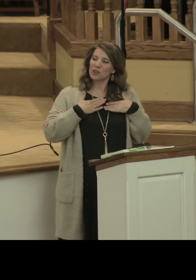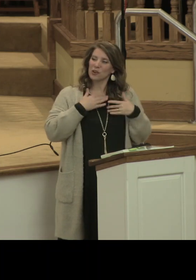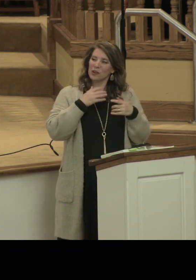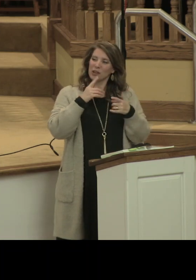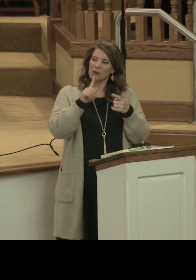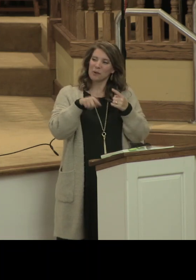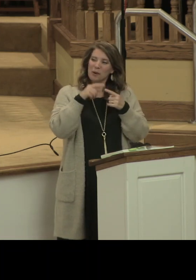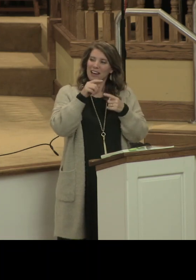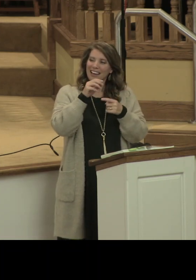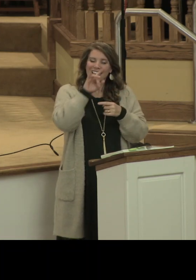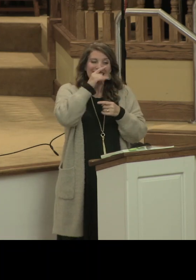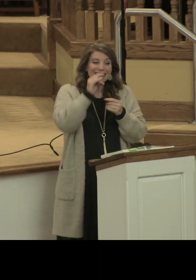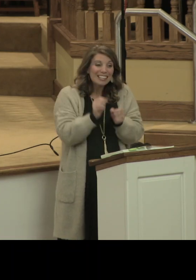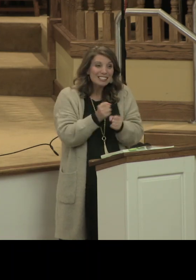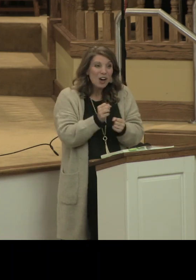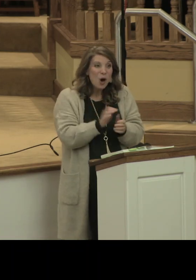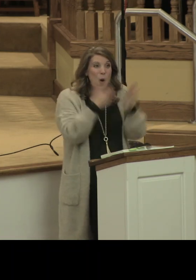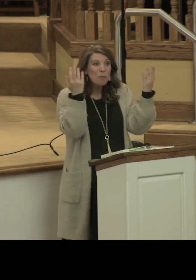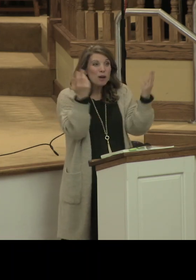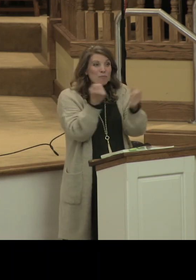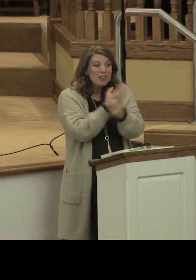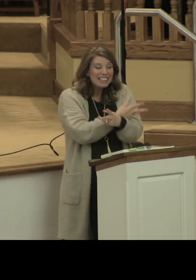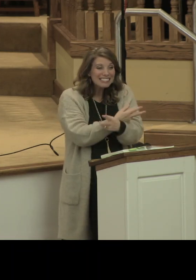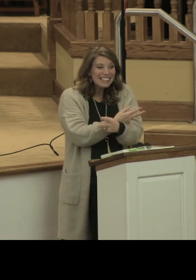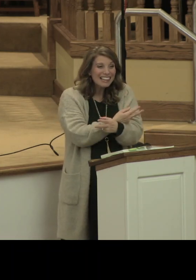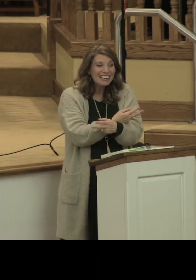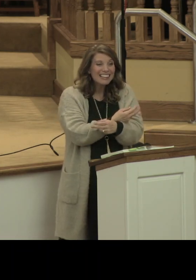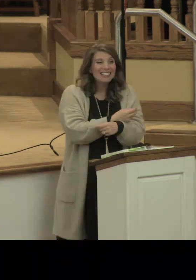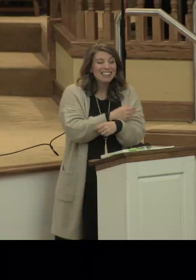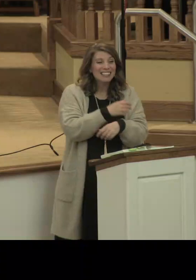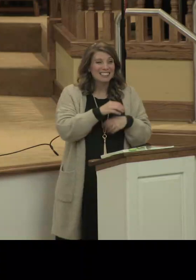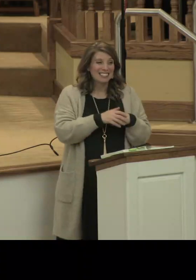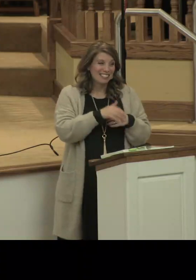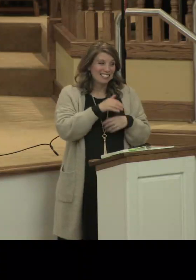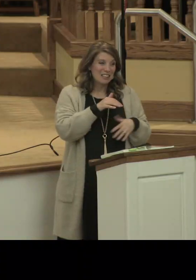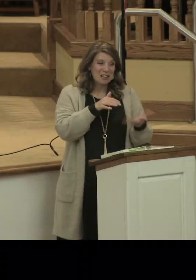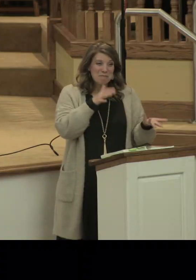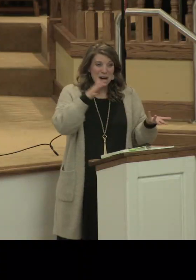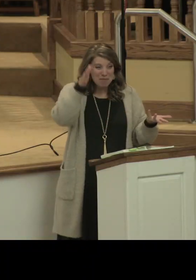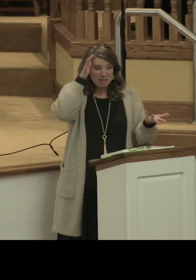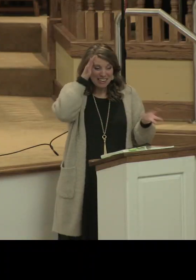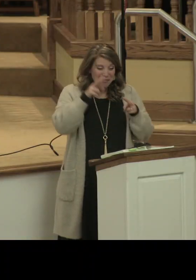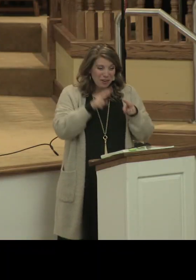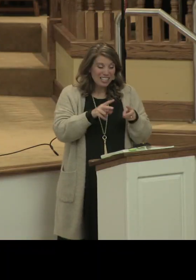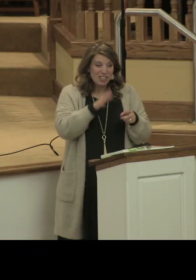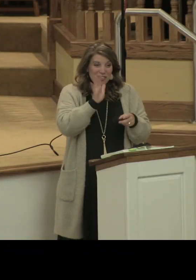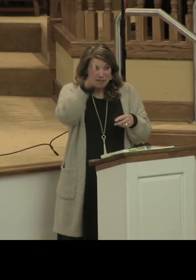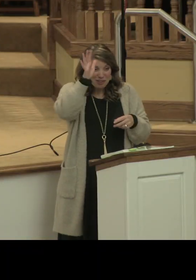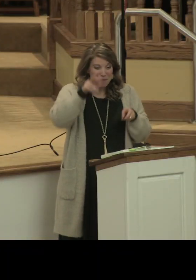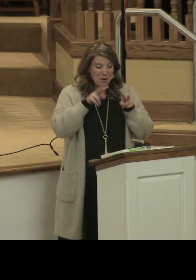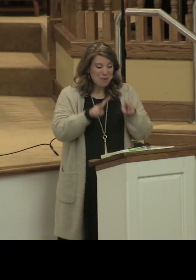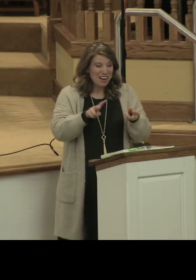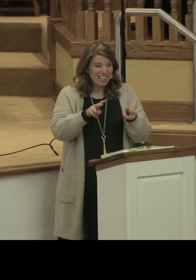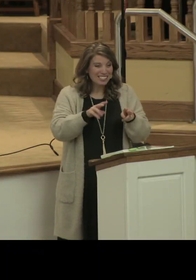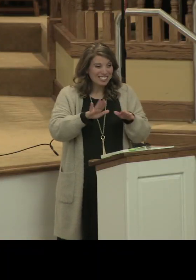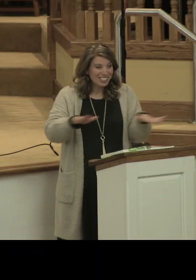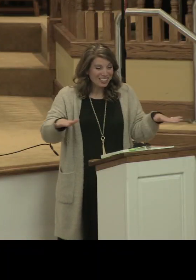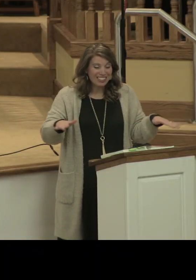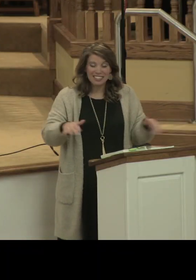Oh, yeah. Yeah, it's fun when you're a parent open watching. I bet it's even more fun as a grandparent. It's right here. Yes, sir.